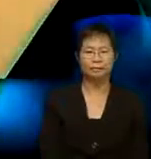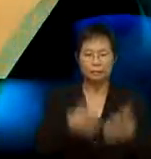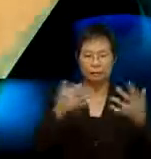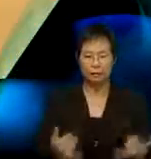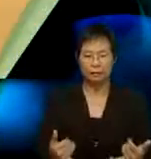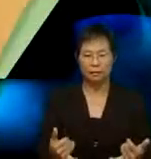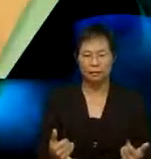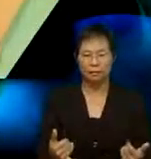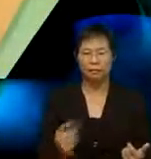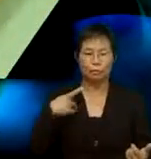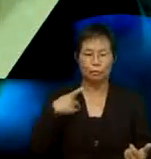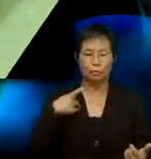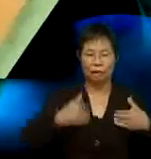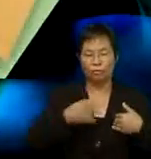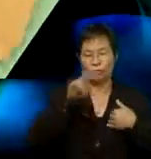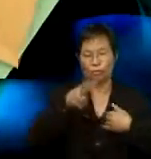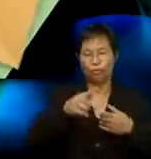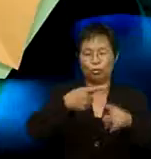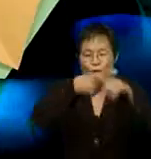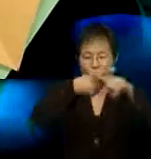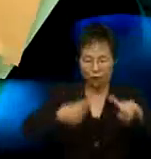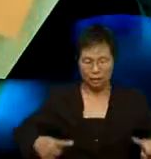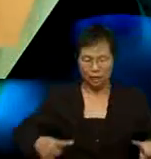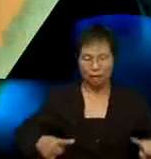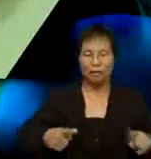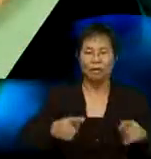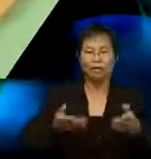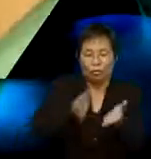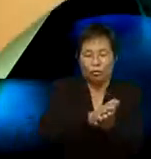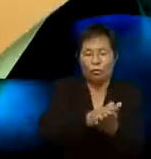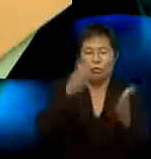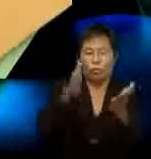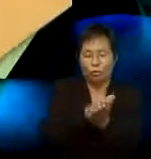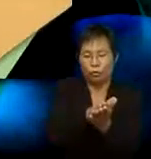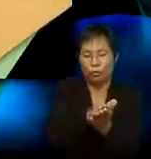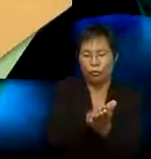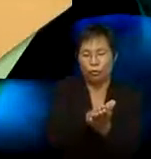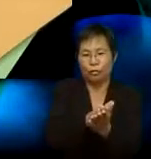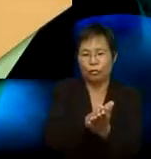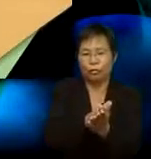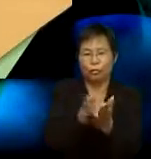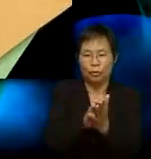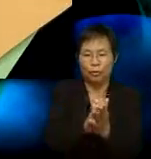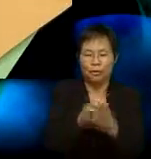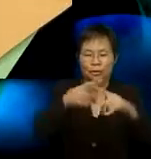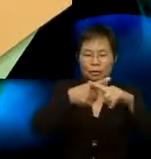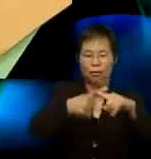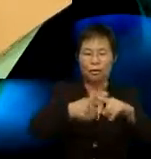Now we have got two diagonal folds crossing each other with a fold mark at the center.